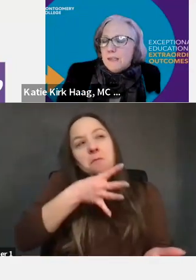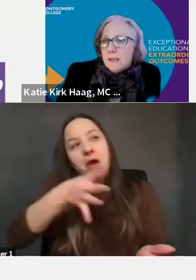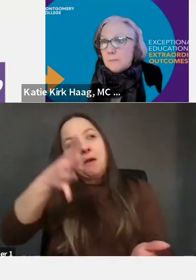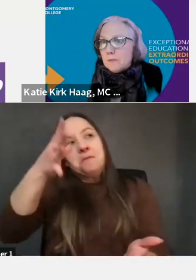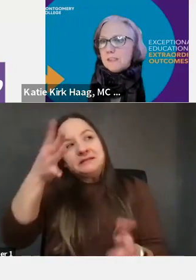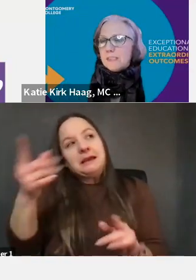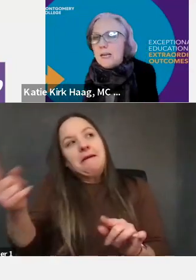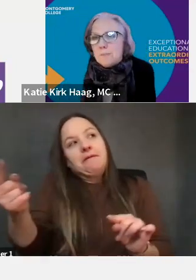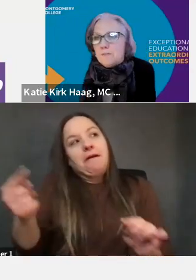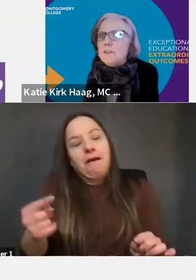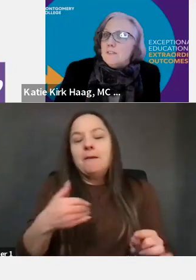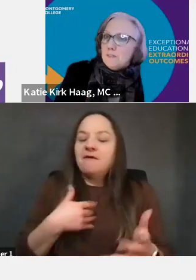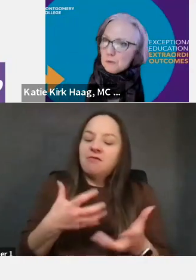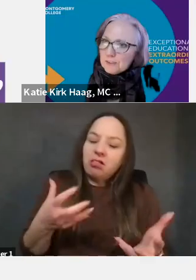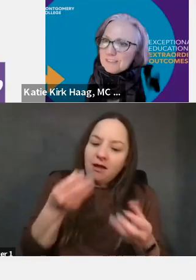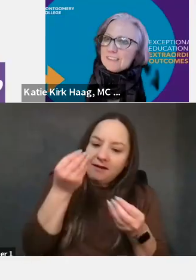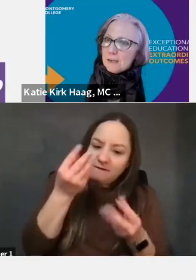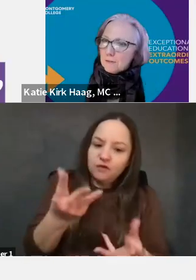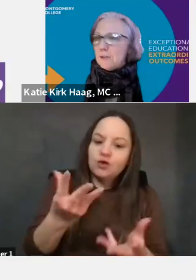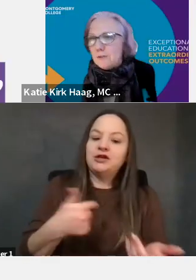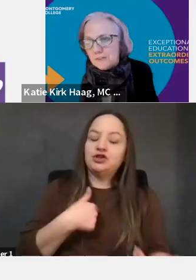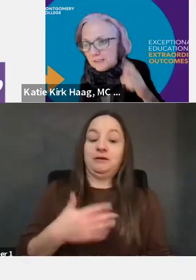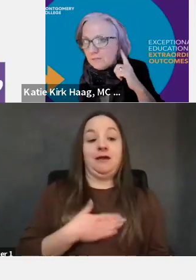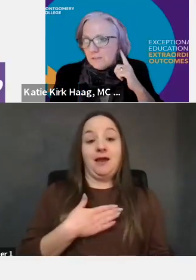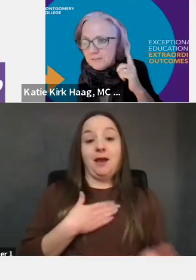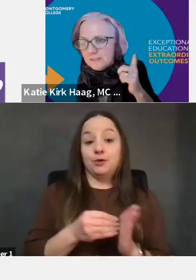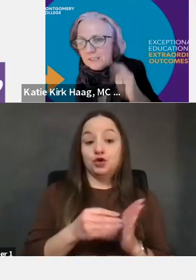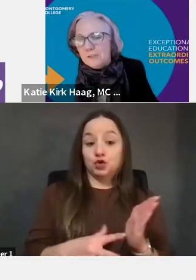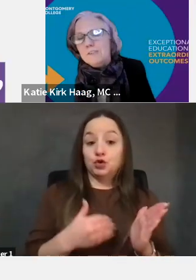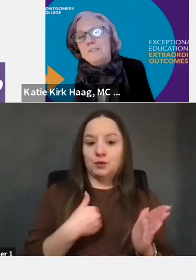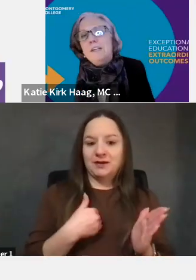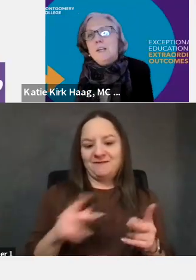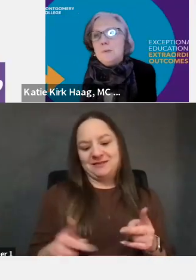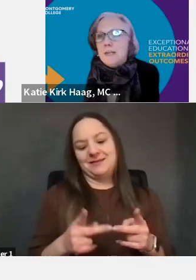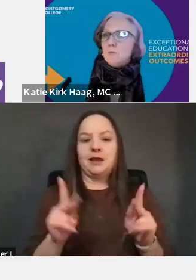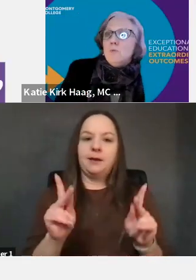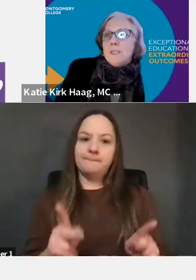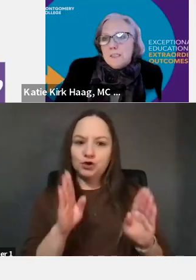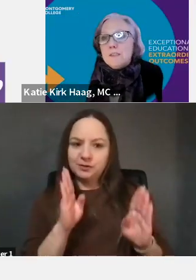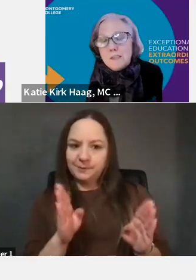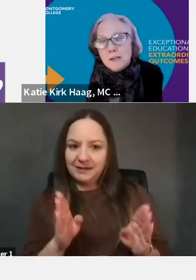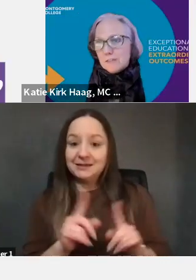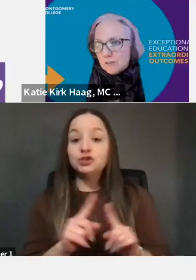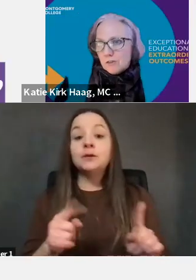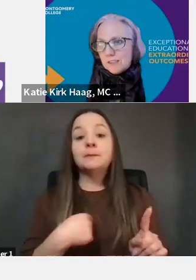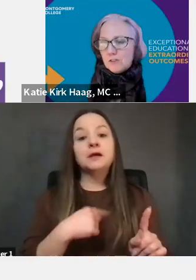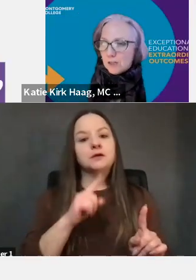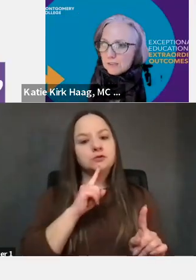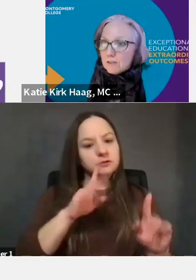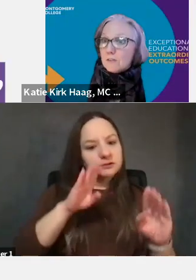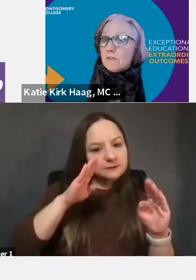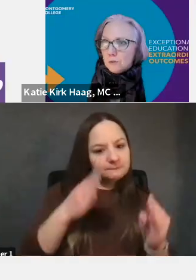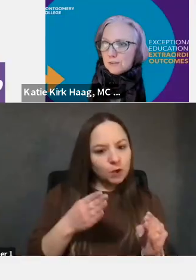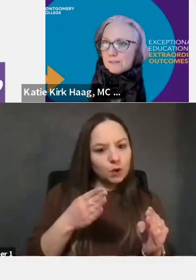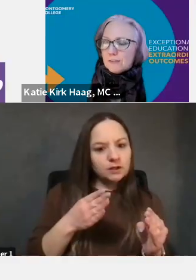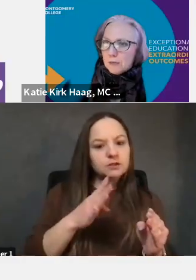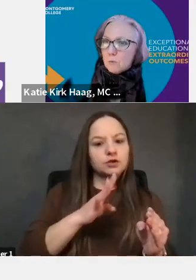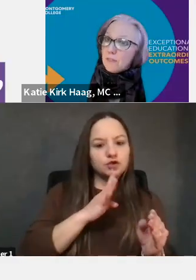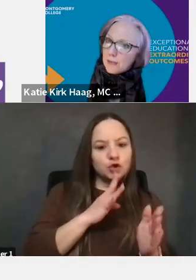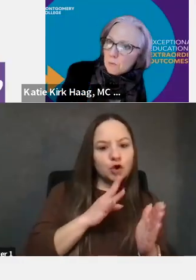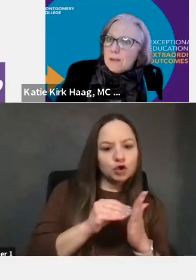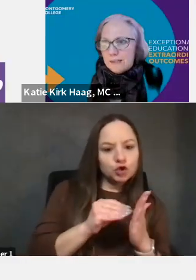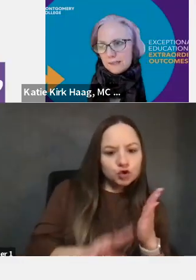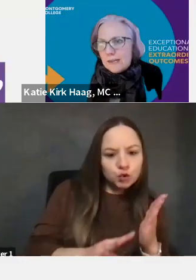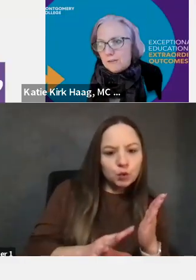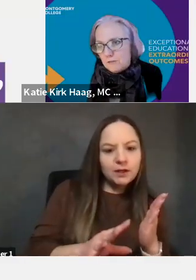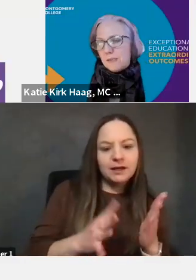beginning. And I'm perfectly happy for the student to have another set of listening ears. But I'm really going to concentrate on talking to the student about